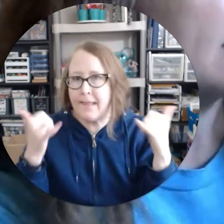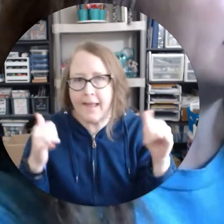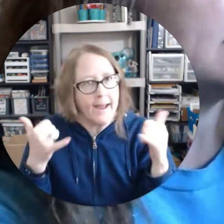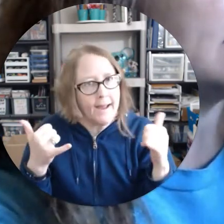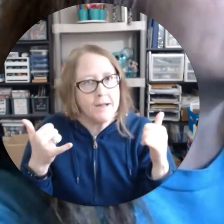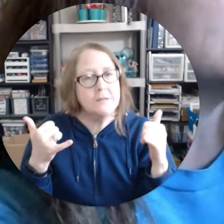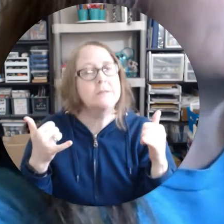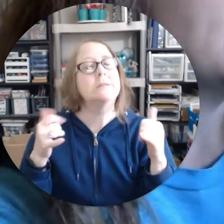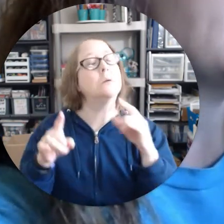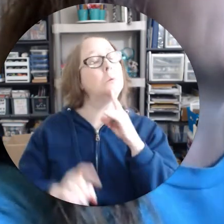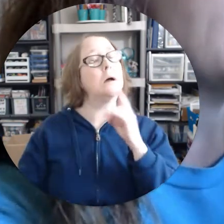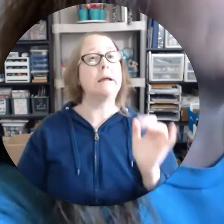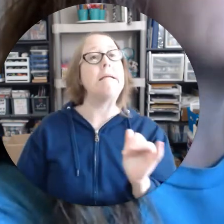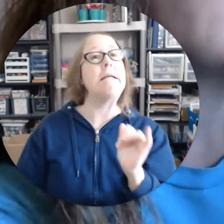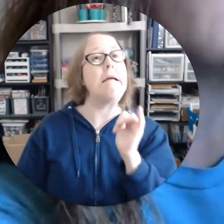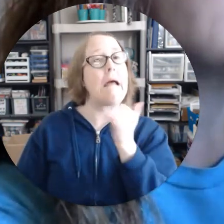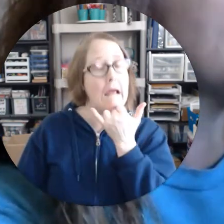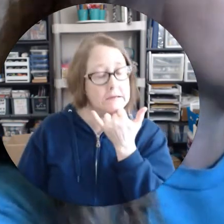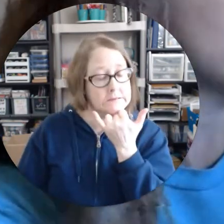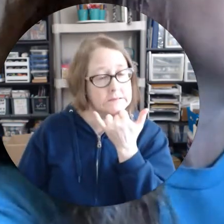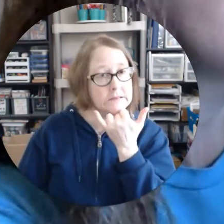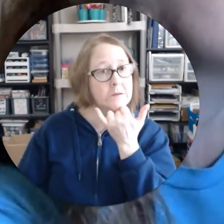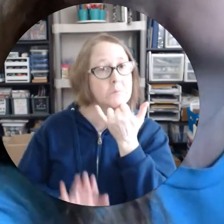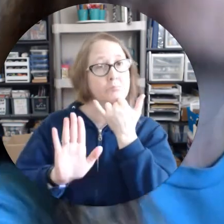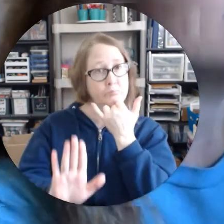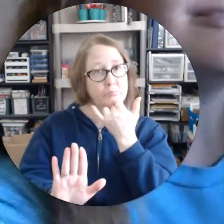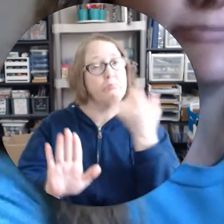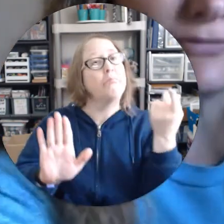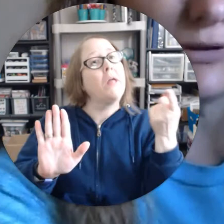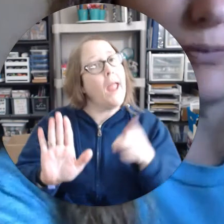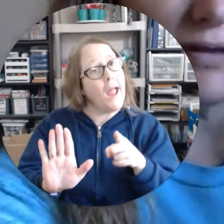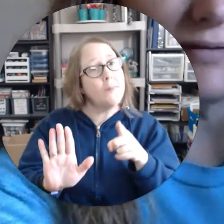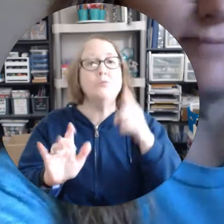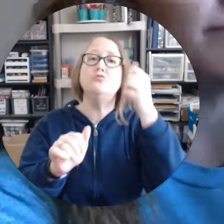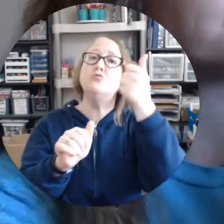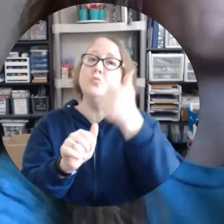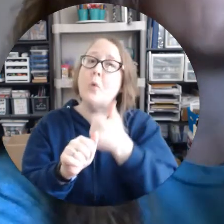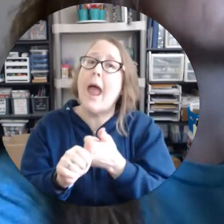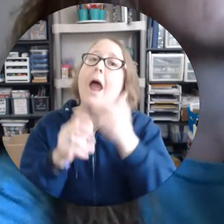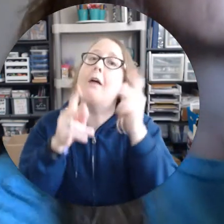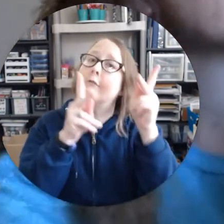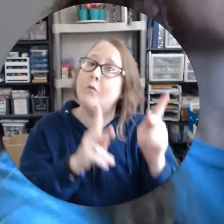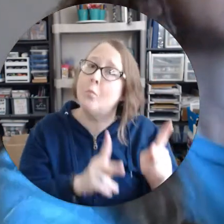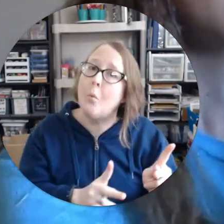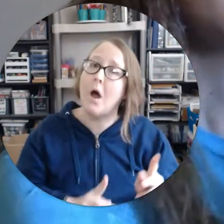an accident, and accidents happen to everyone.